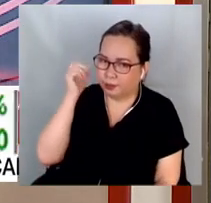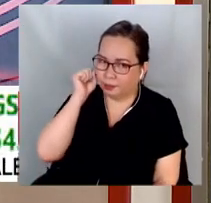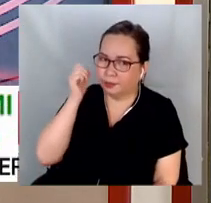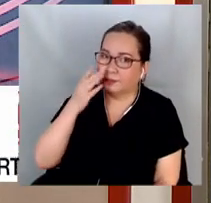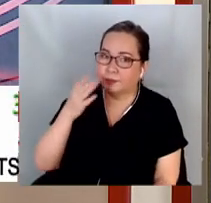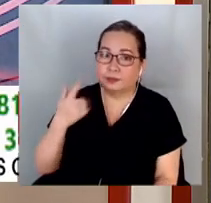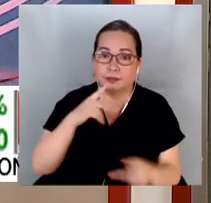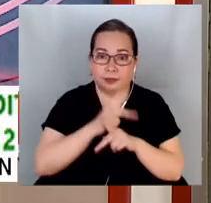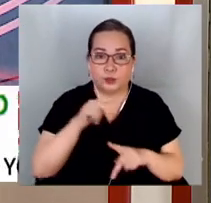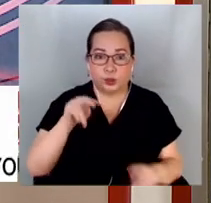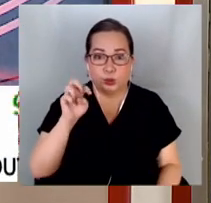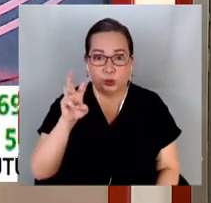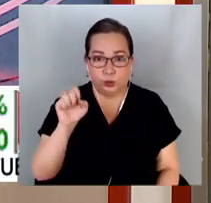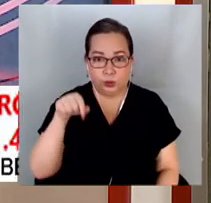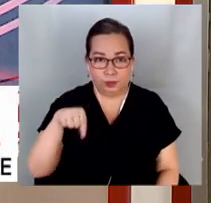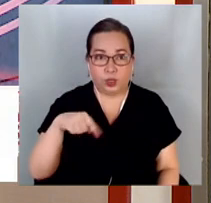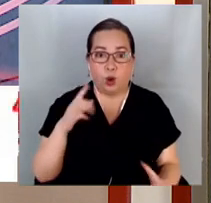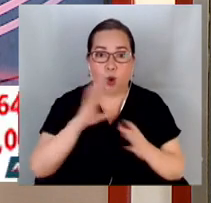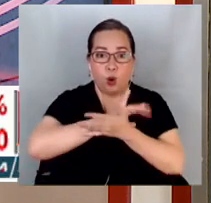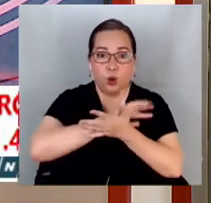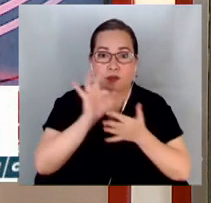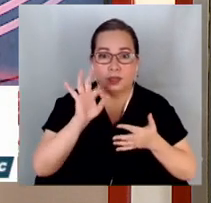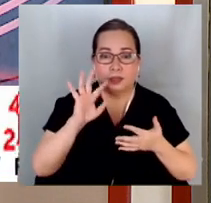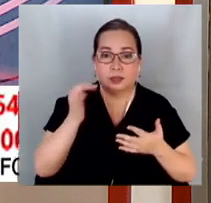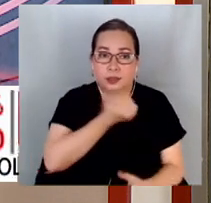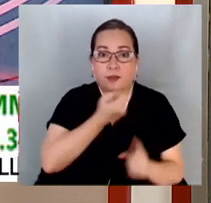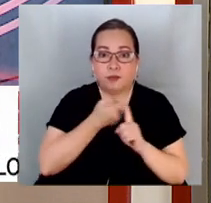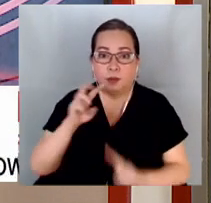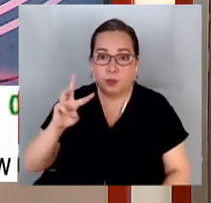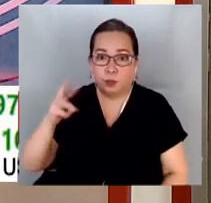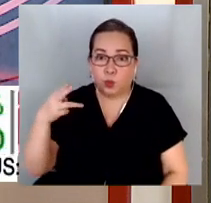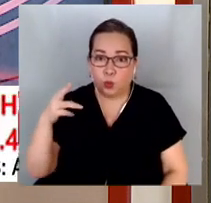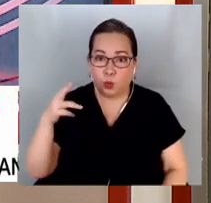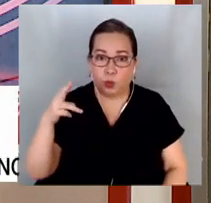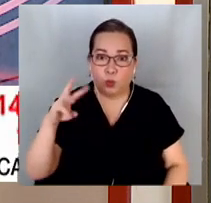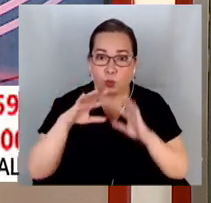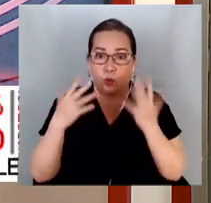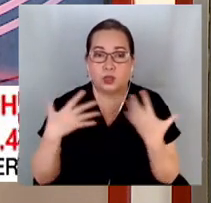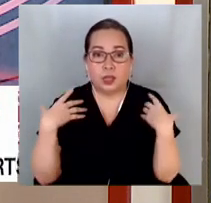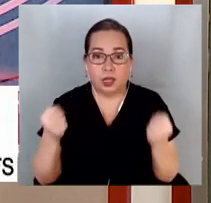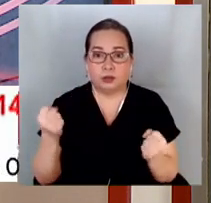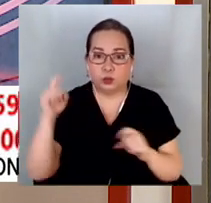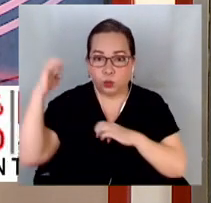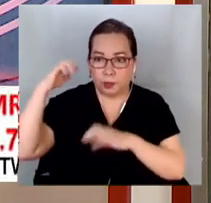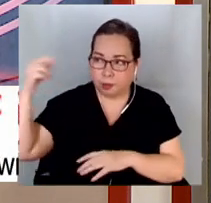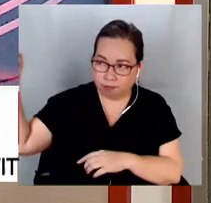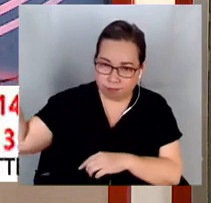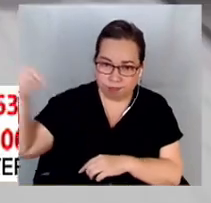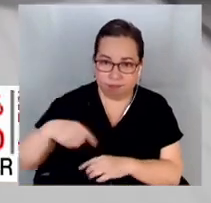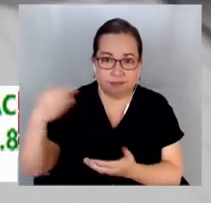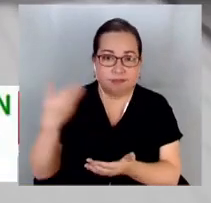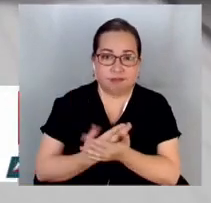back here in the newsroom, COVID-19 vaccines from the World Health Organization's COVAX facility are expected to arrive within the first quarter of this